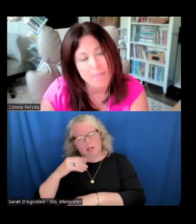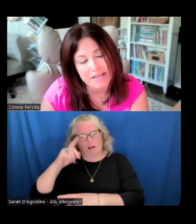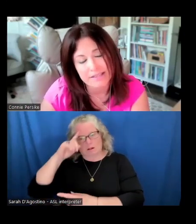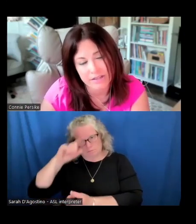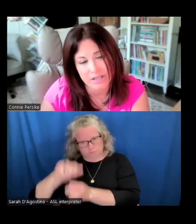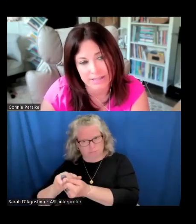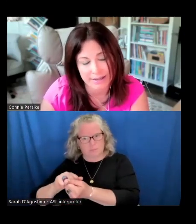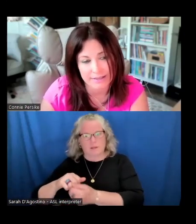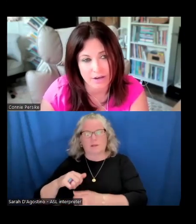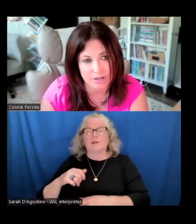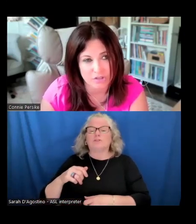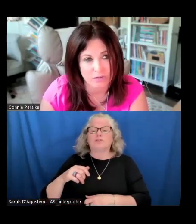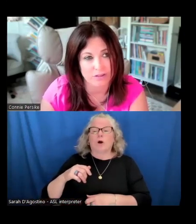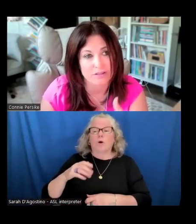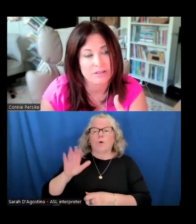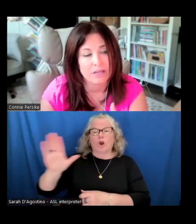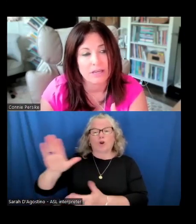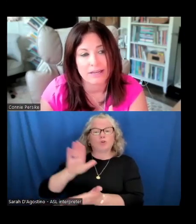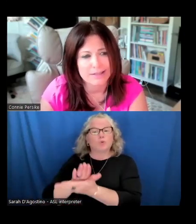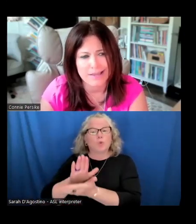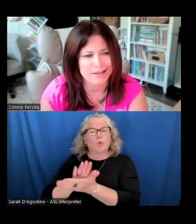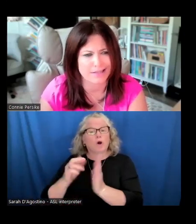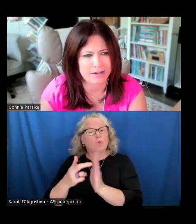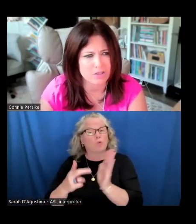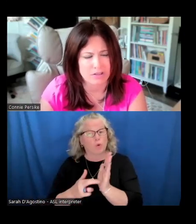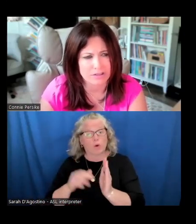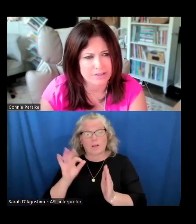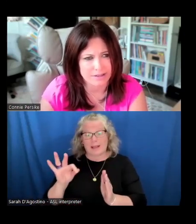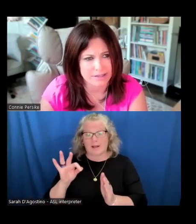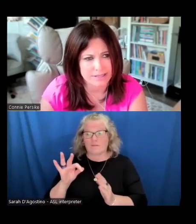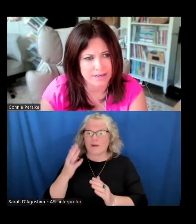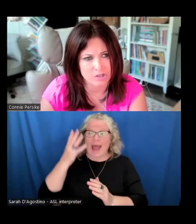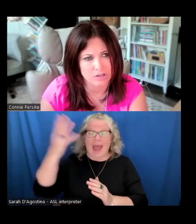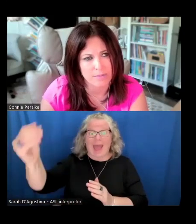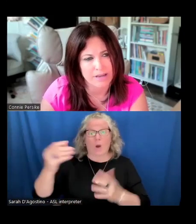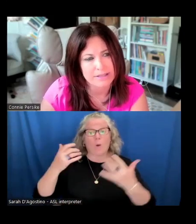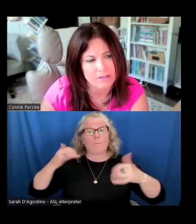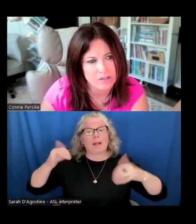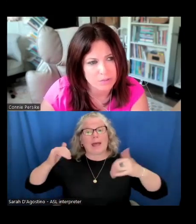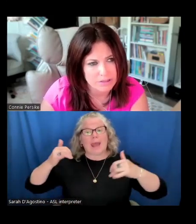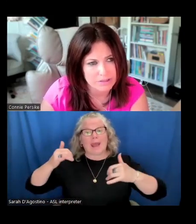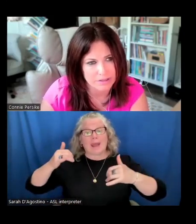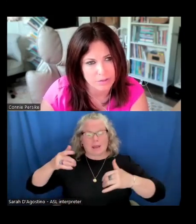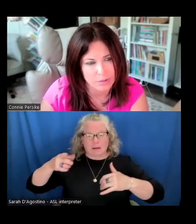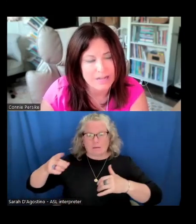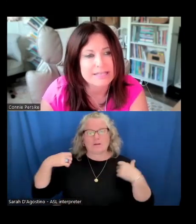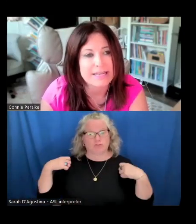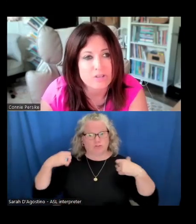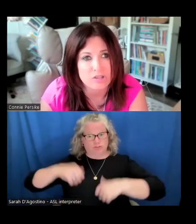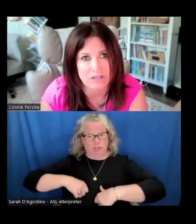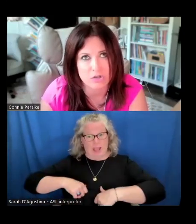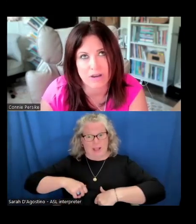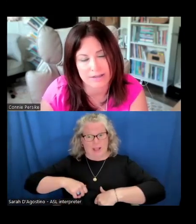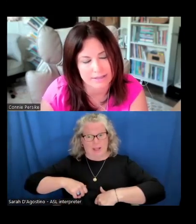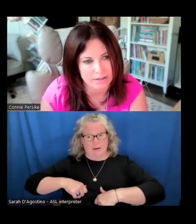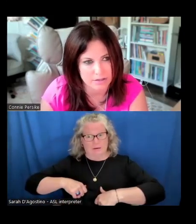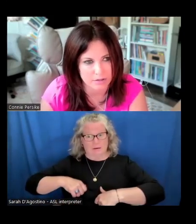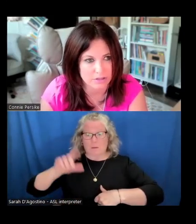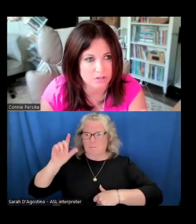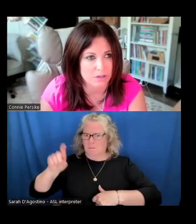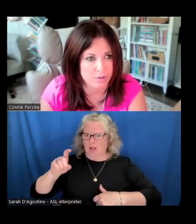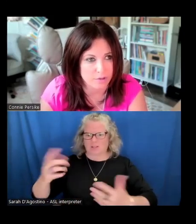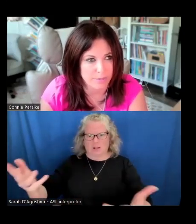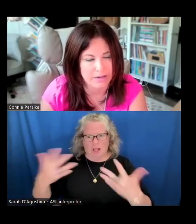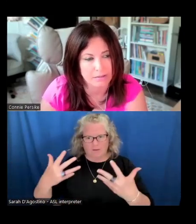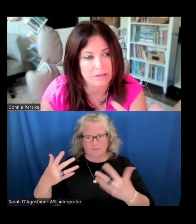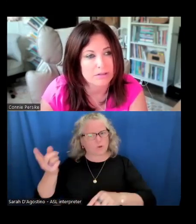the message that sends our students. And it's not intentional. It's not an intentional message that we're not intentionally trying to tell students